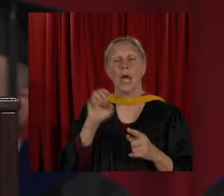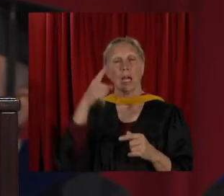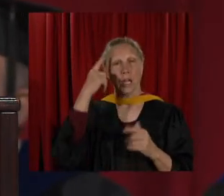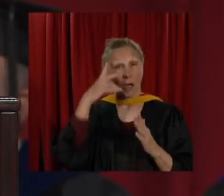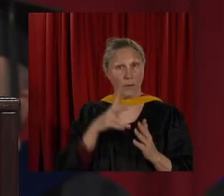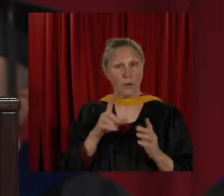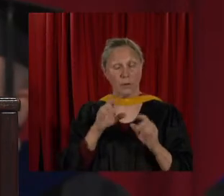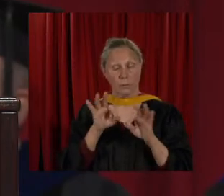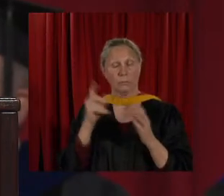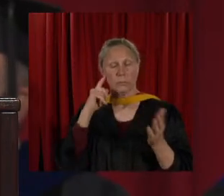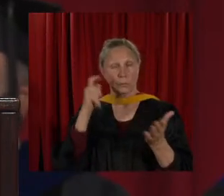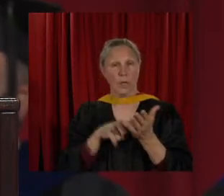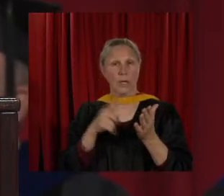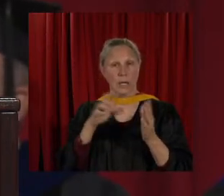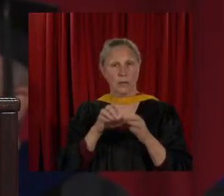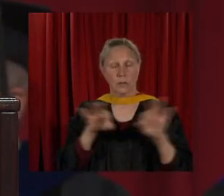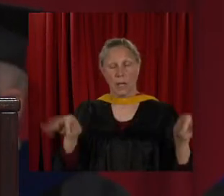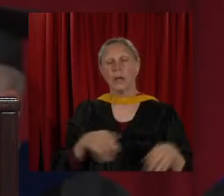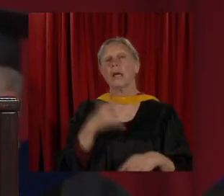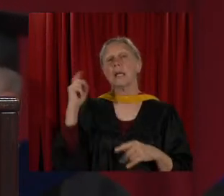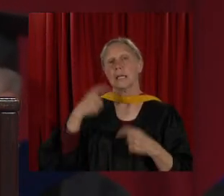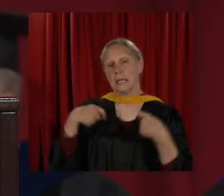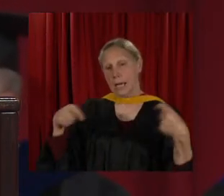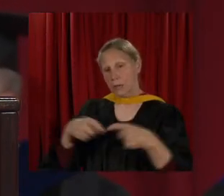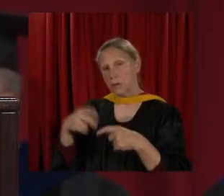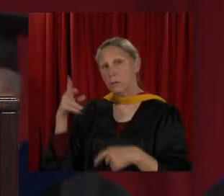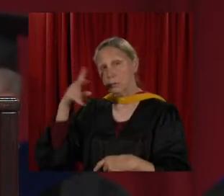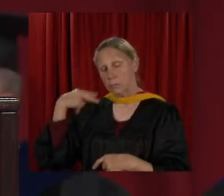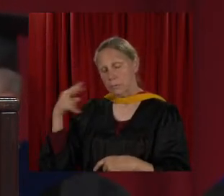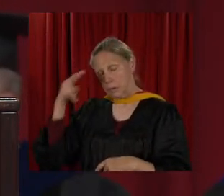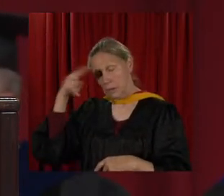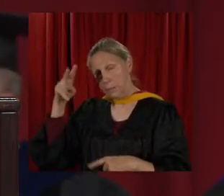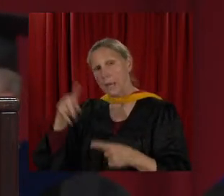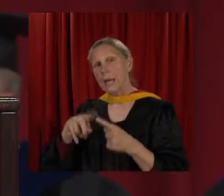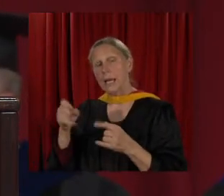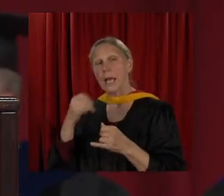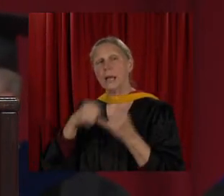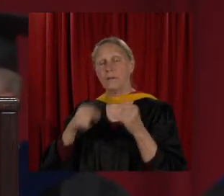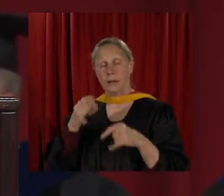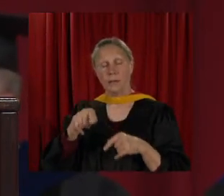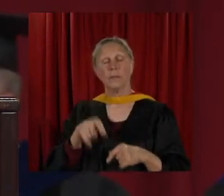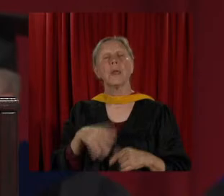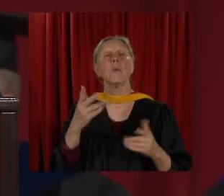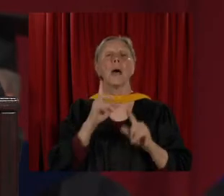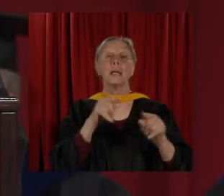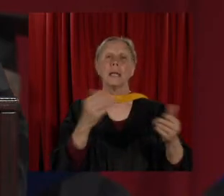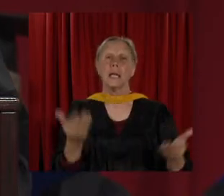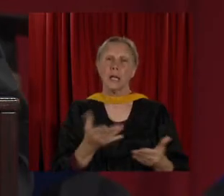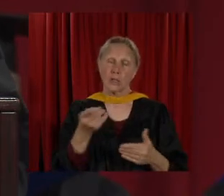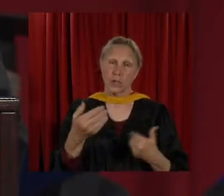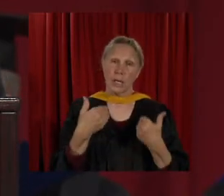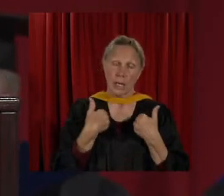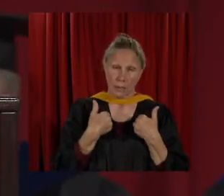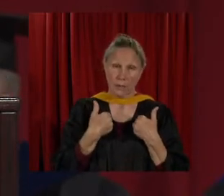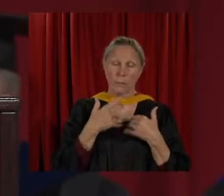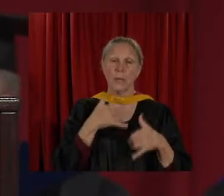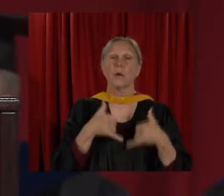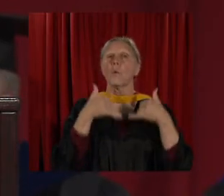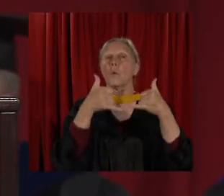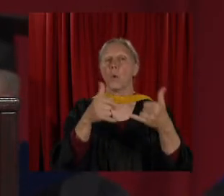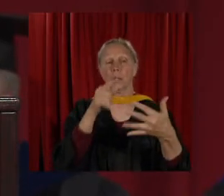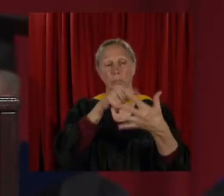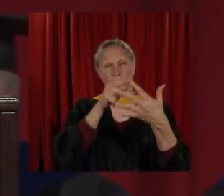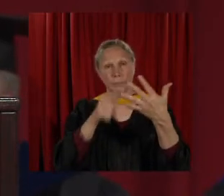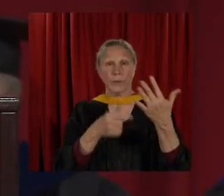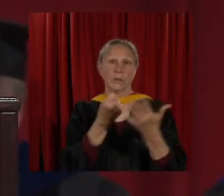Scholar, National Hispanic Scholar, and National Merit Finalist. While in attendance at the University of Arkansas, she has been awarded a prestigious